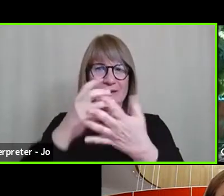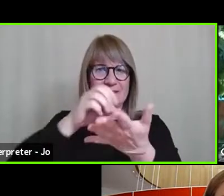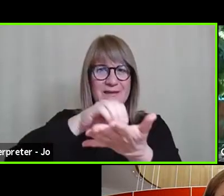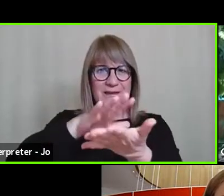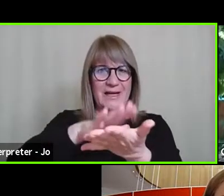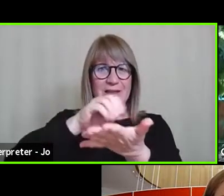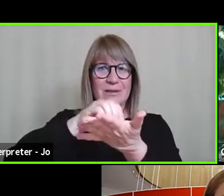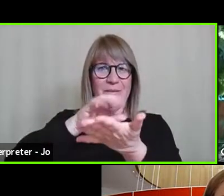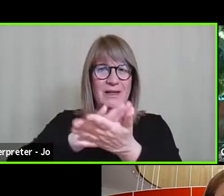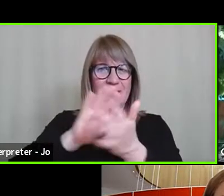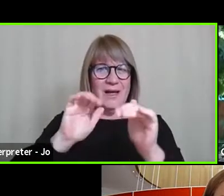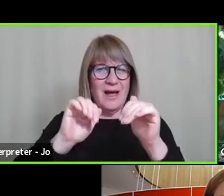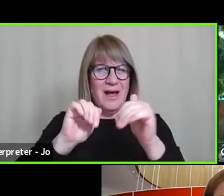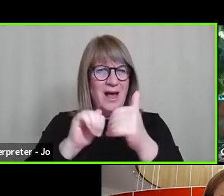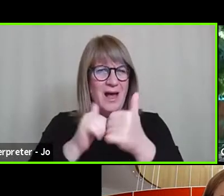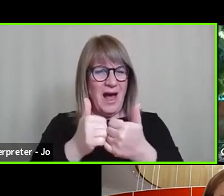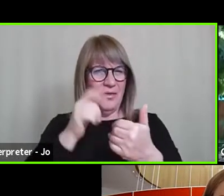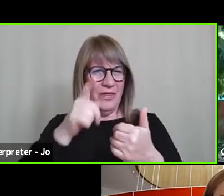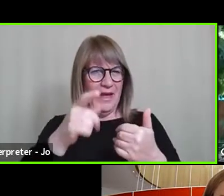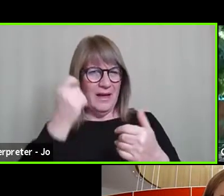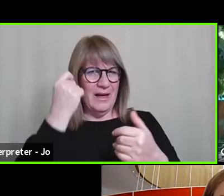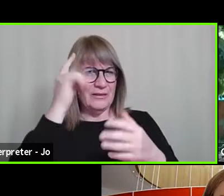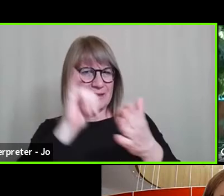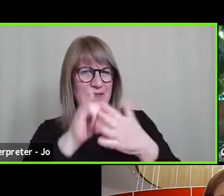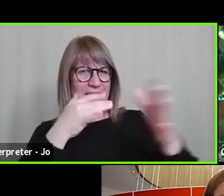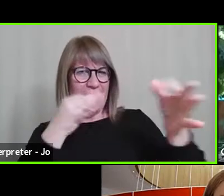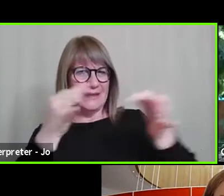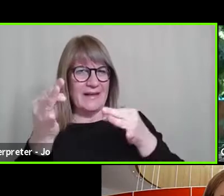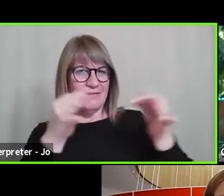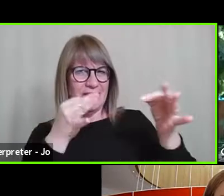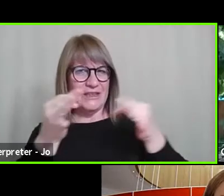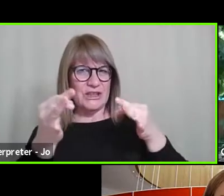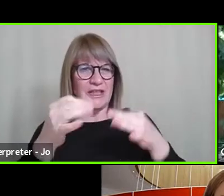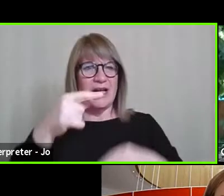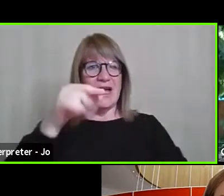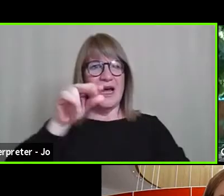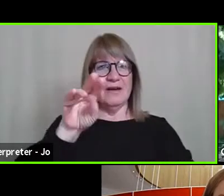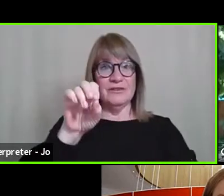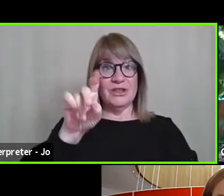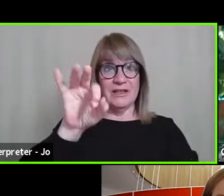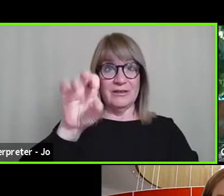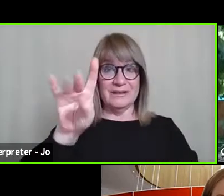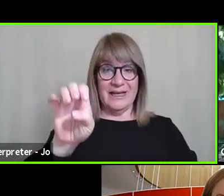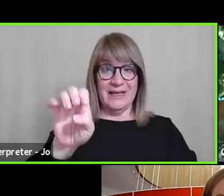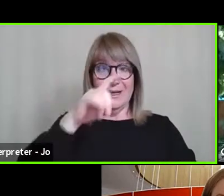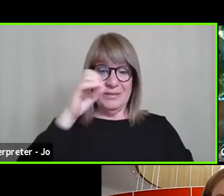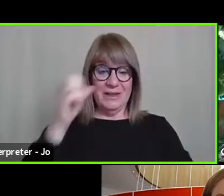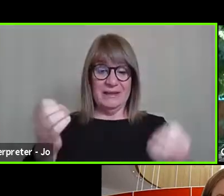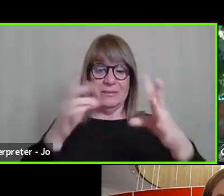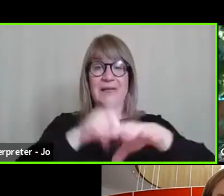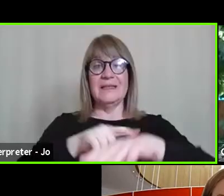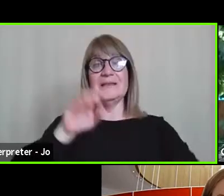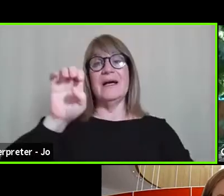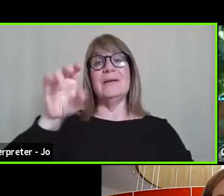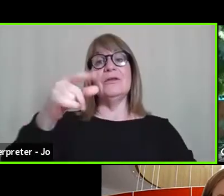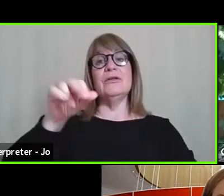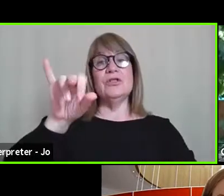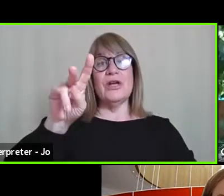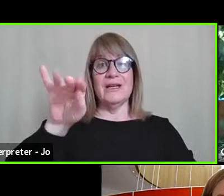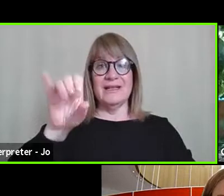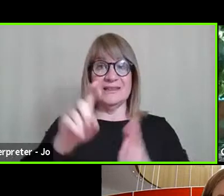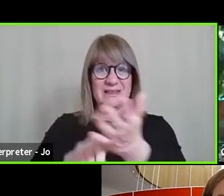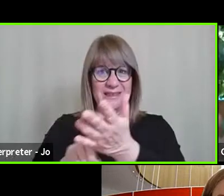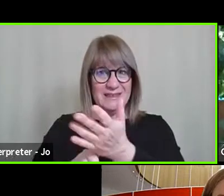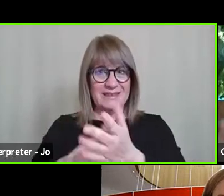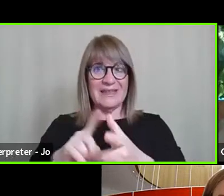actually met that definition um and i raised that because often when eugenics gets talked about we forget to talk